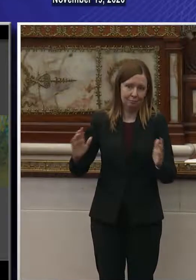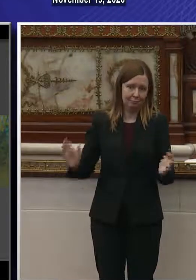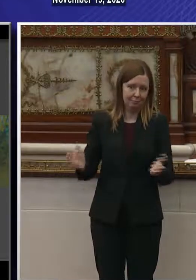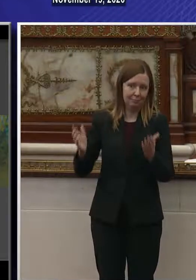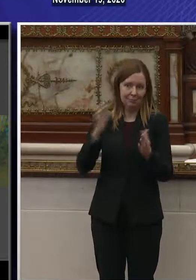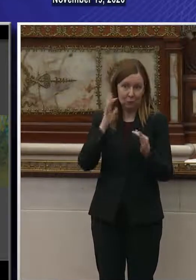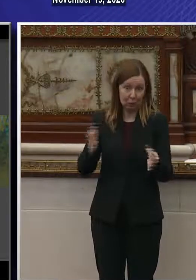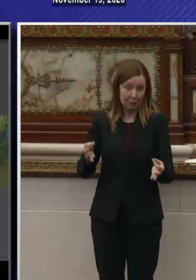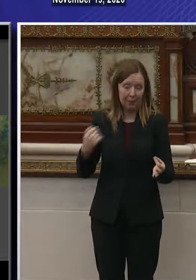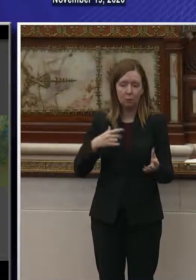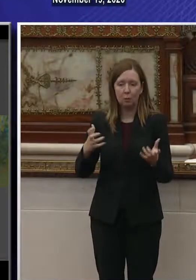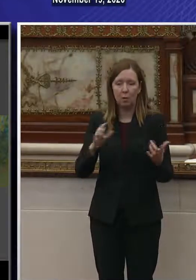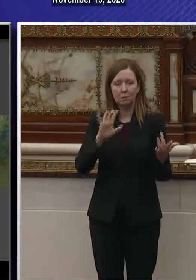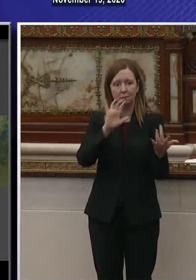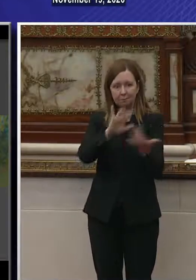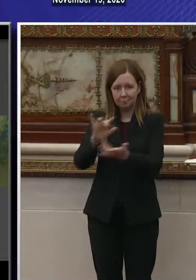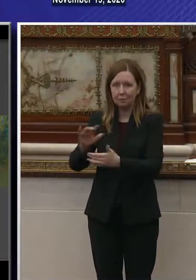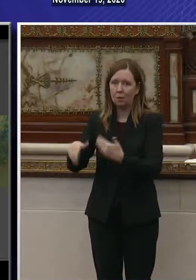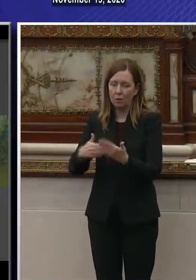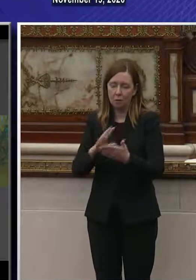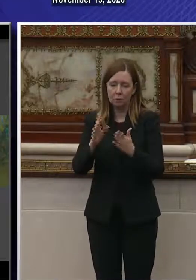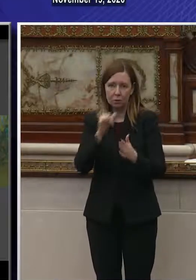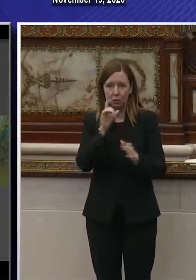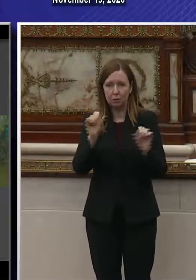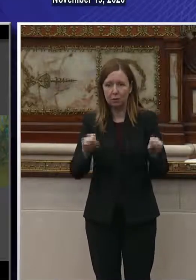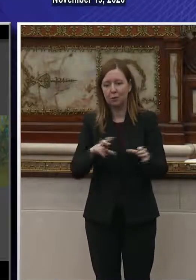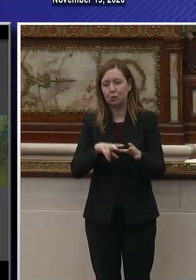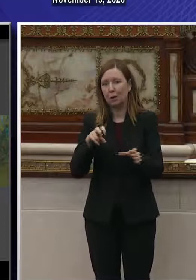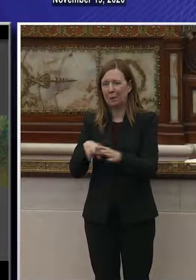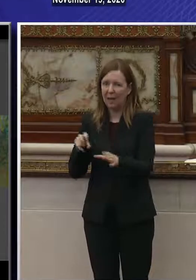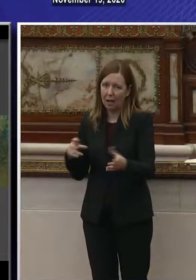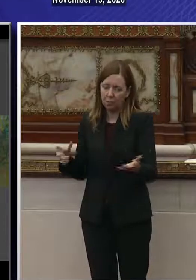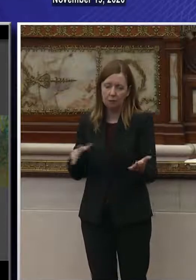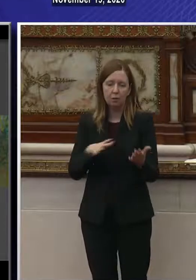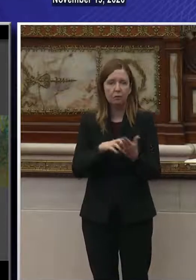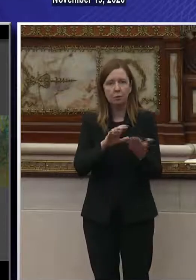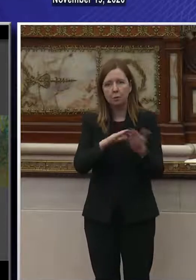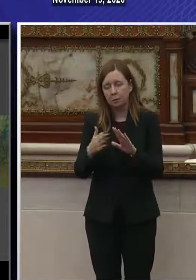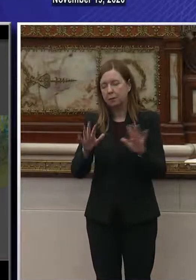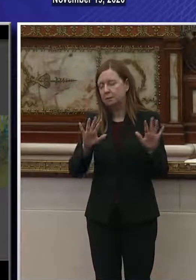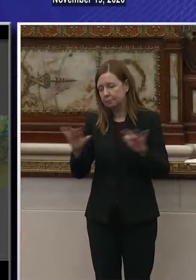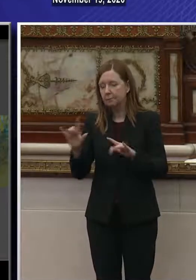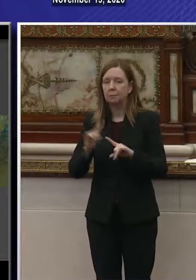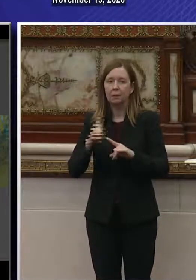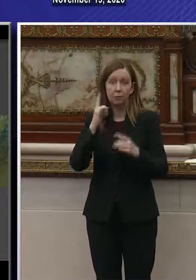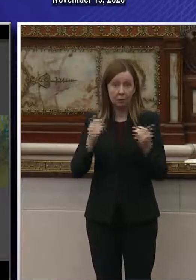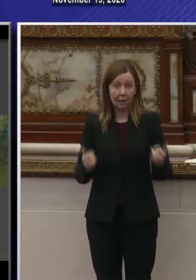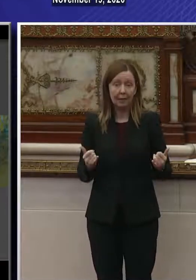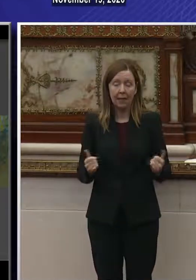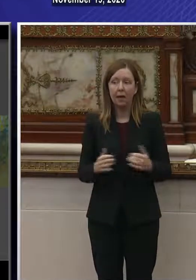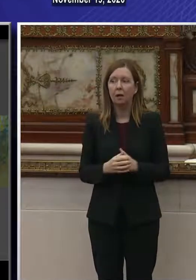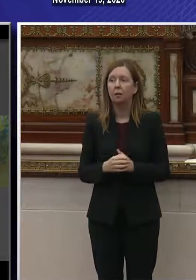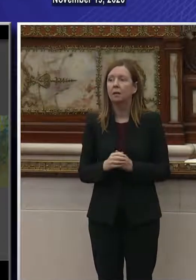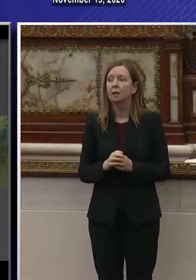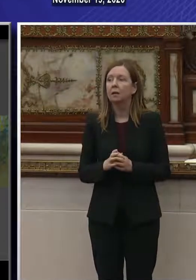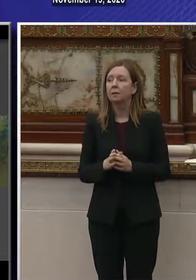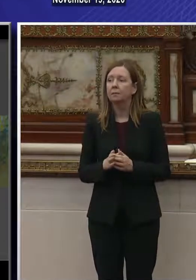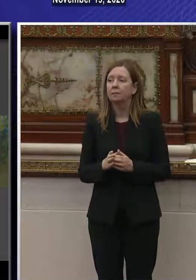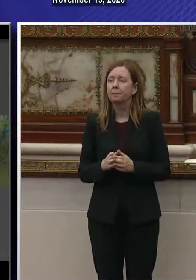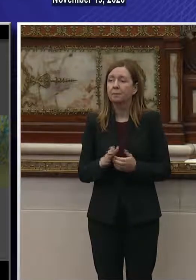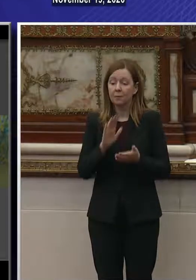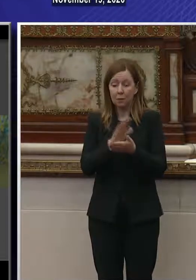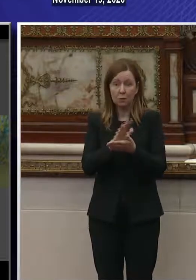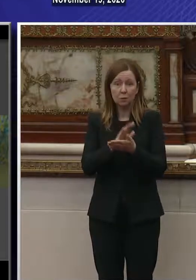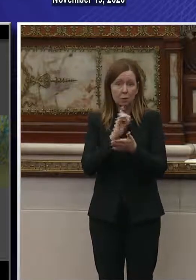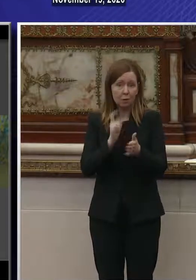And we want to reach all, you know, students who could be dropping out, vulnerable communities, et cetera, et cetera. But for right now, you know, schools